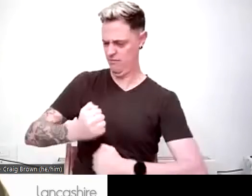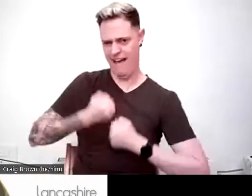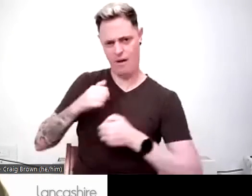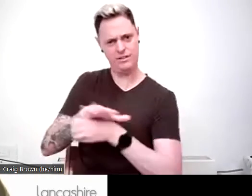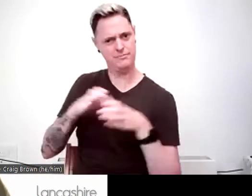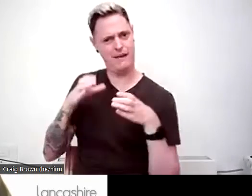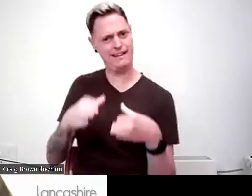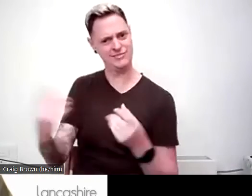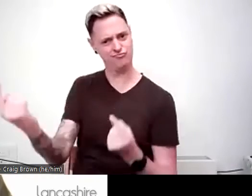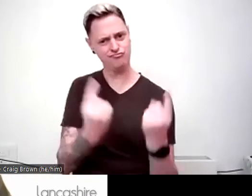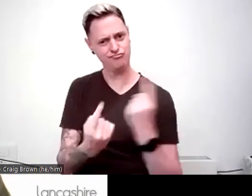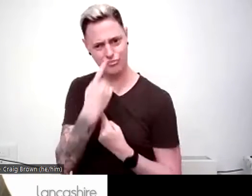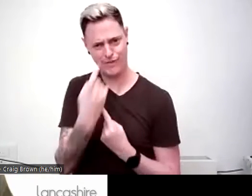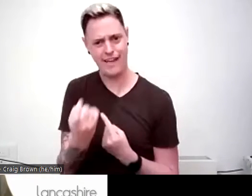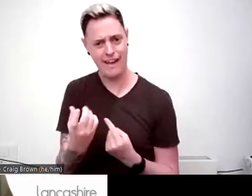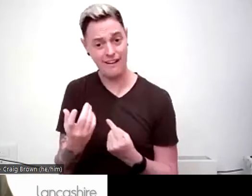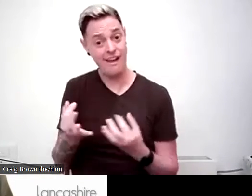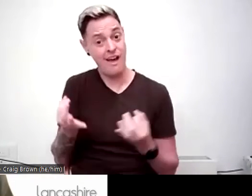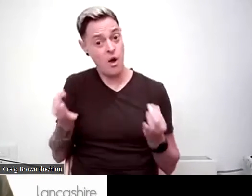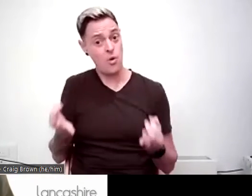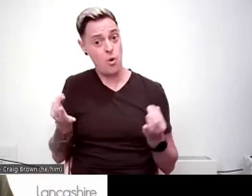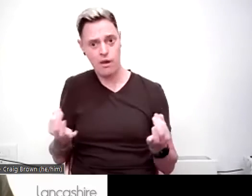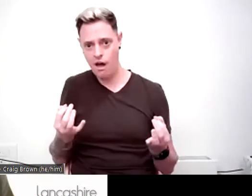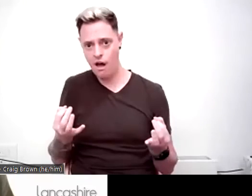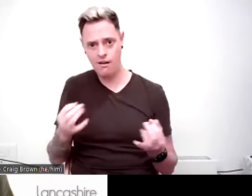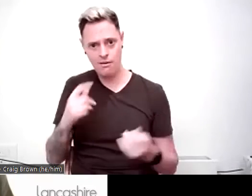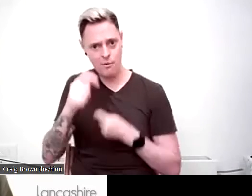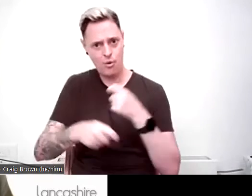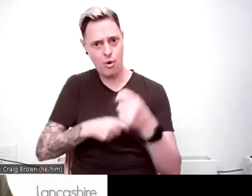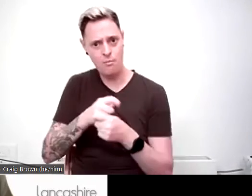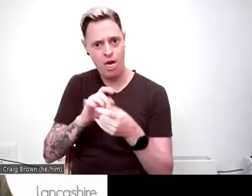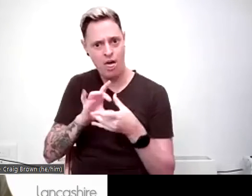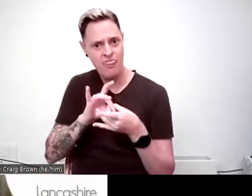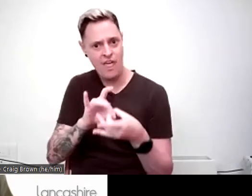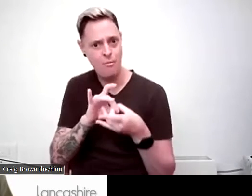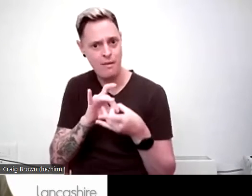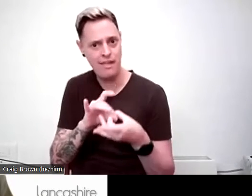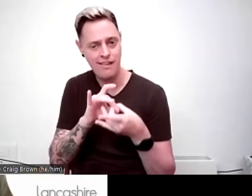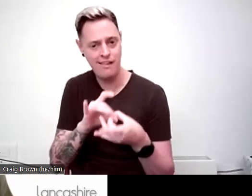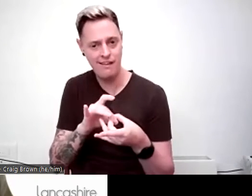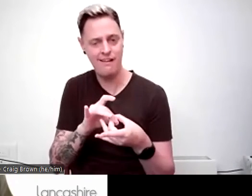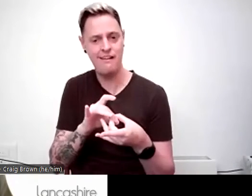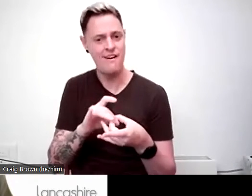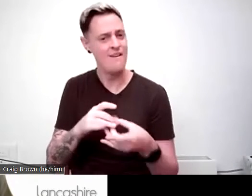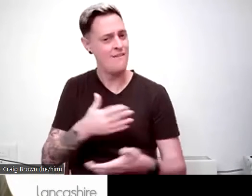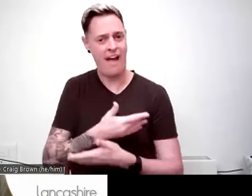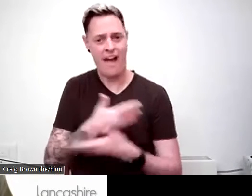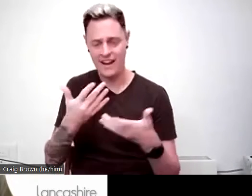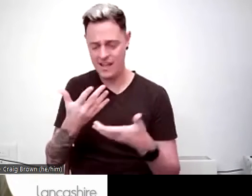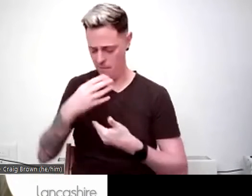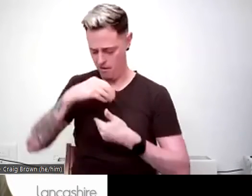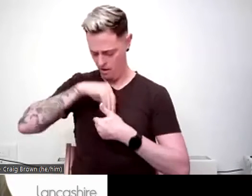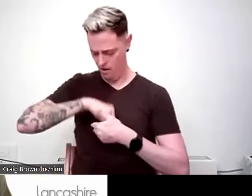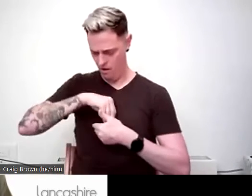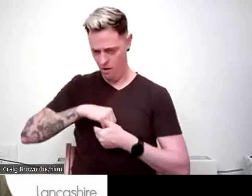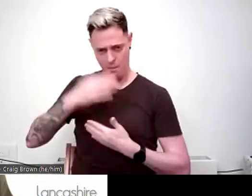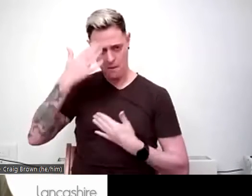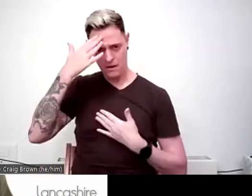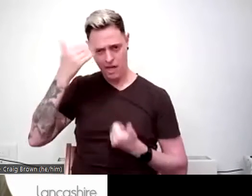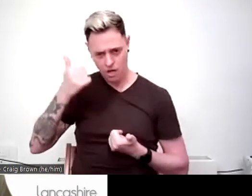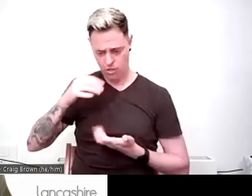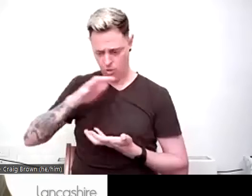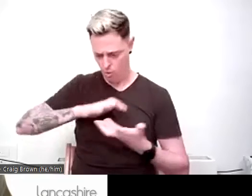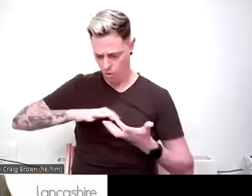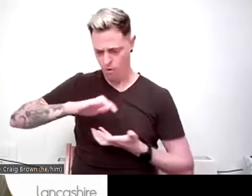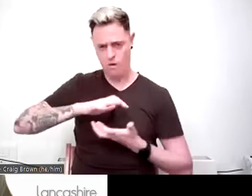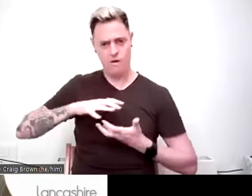yoga can be really therapeutic. It can help you kind of work through anything you're dealing with your mental health, any kind of trauma,